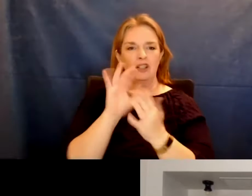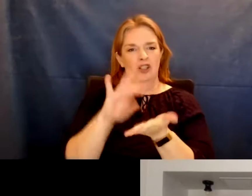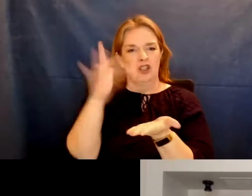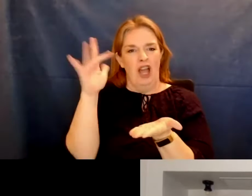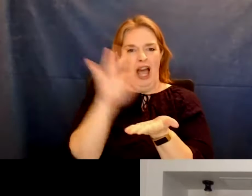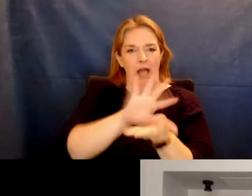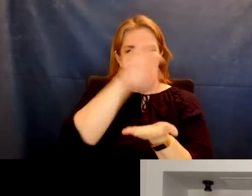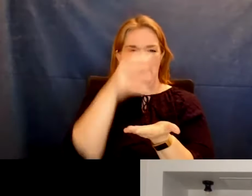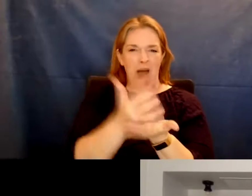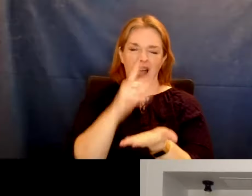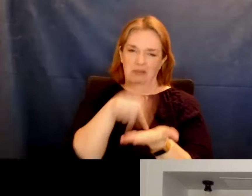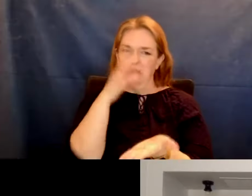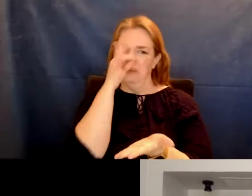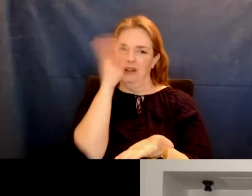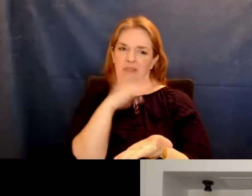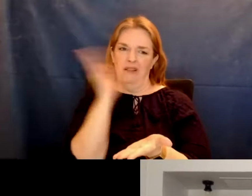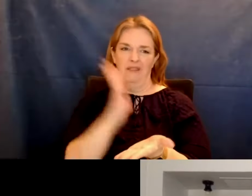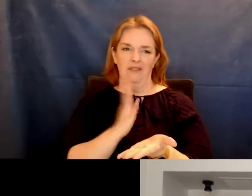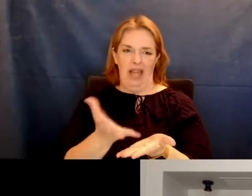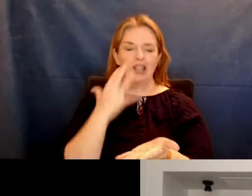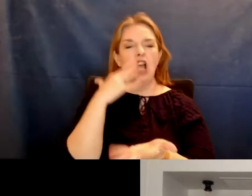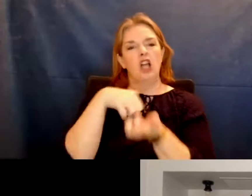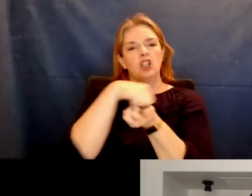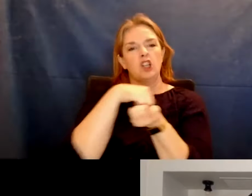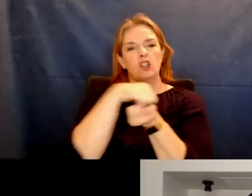Chufa rhymes, the lie miles bump on slime.